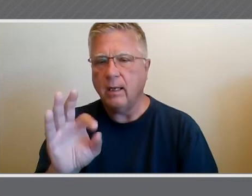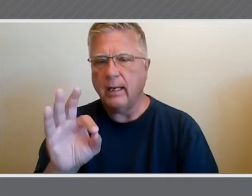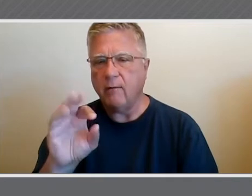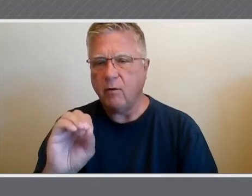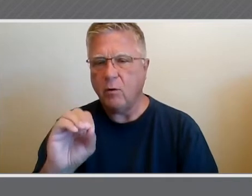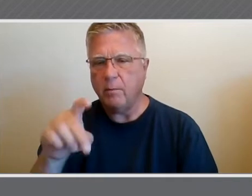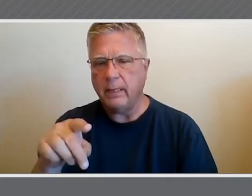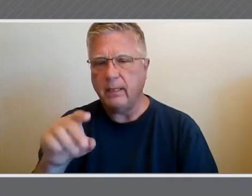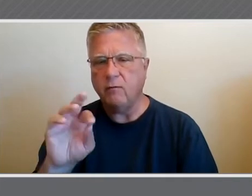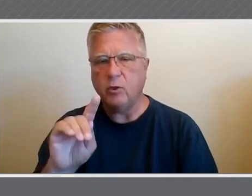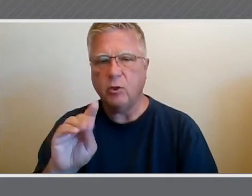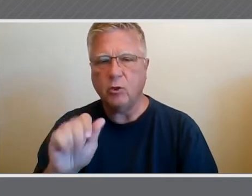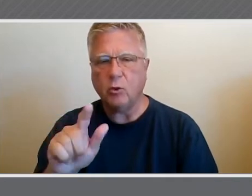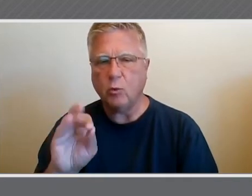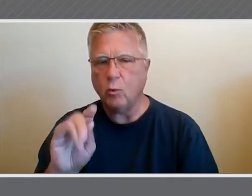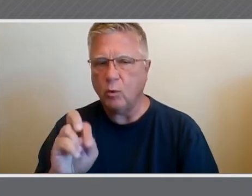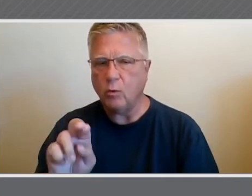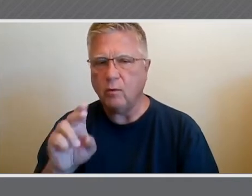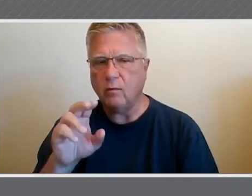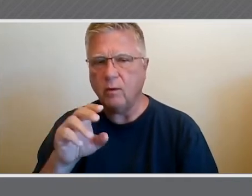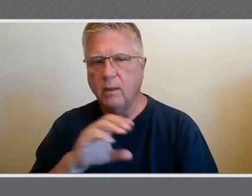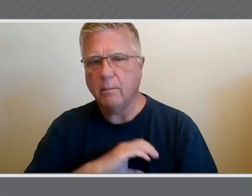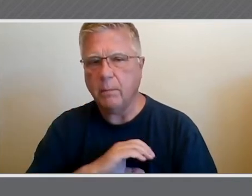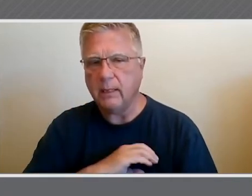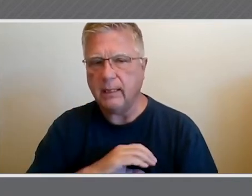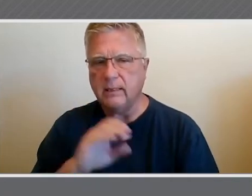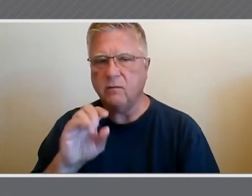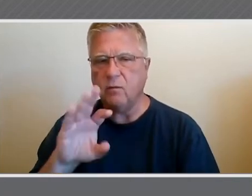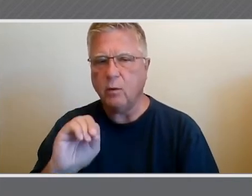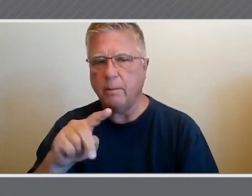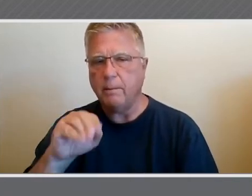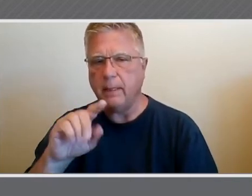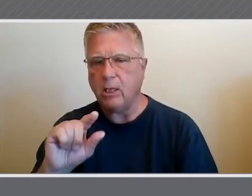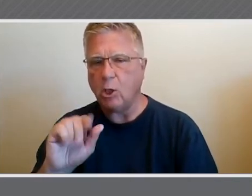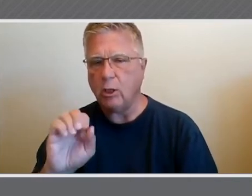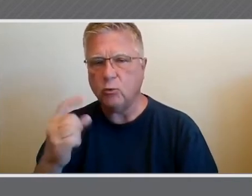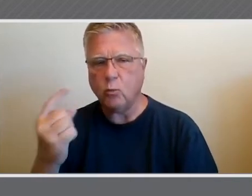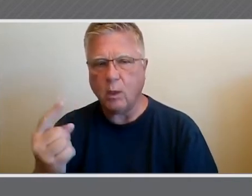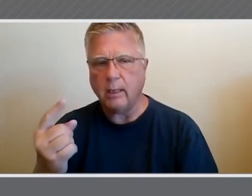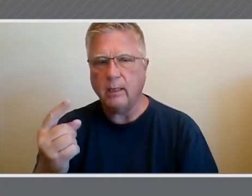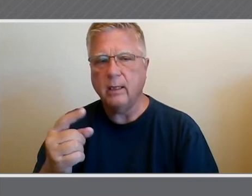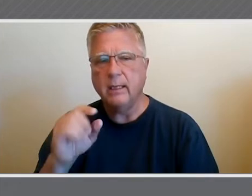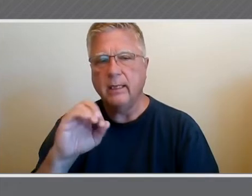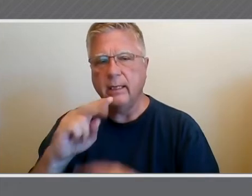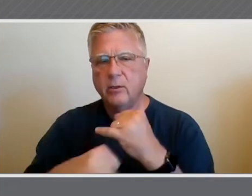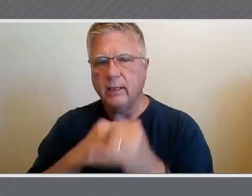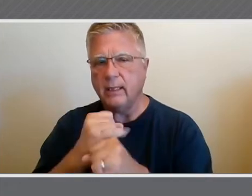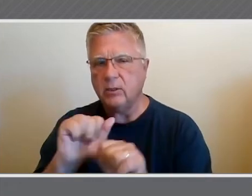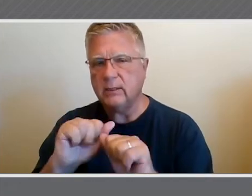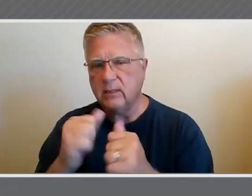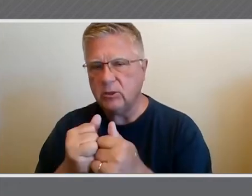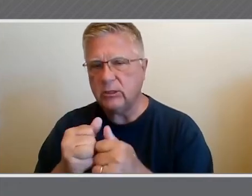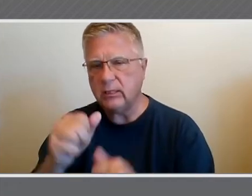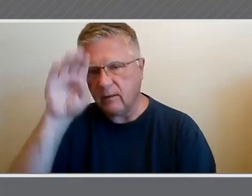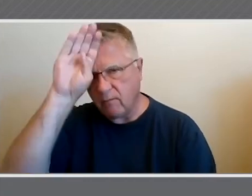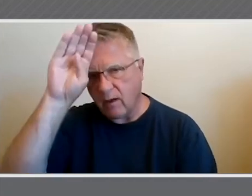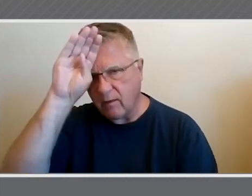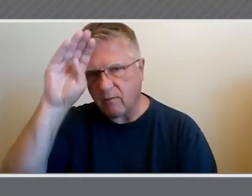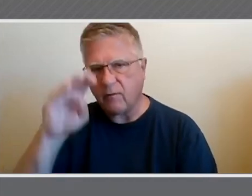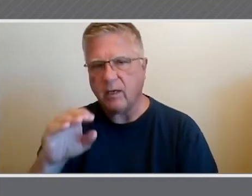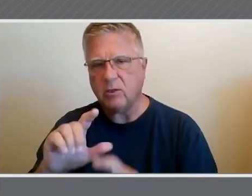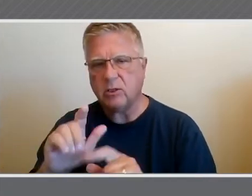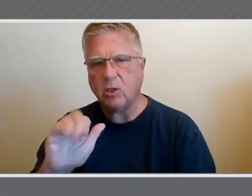Lodge 1, the International Association of Firefighters, Local 1, PJCBC, Teamsters